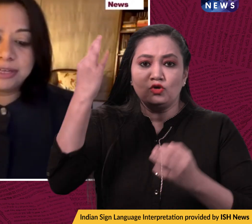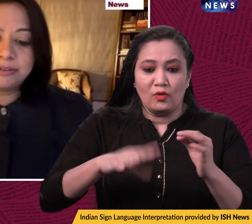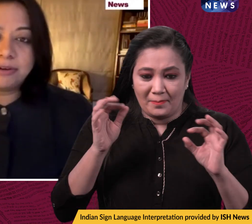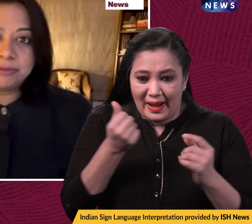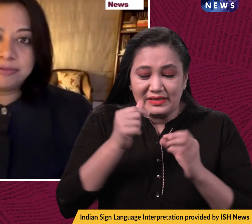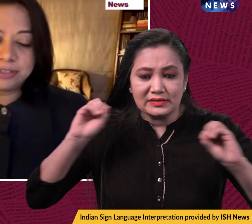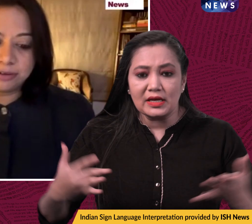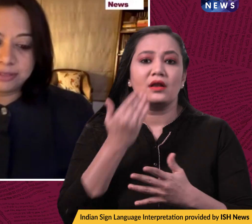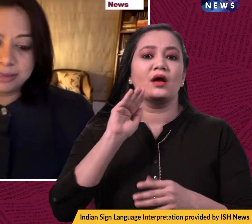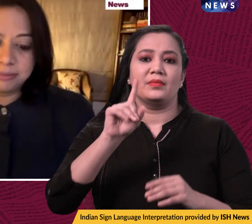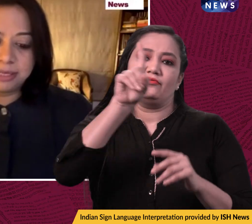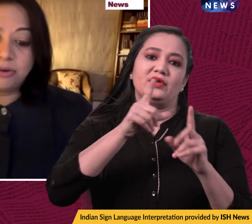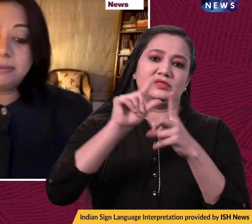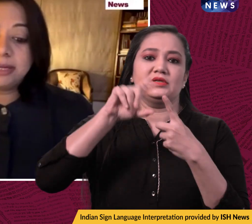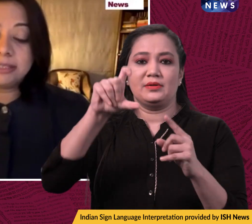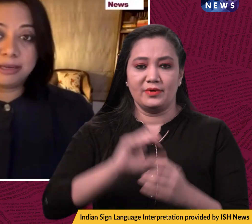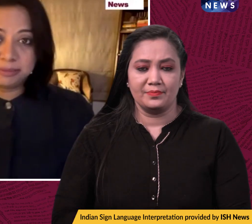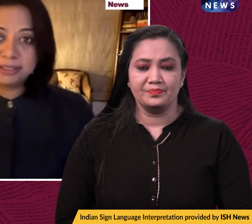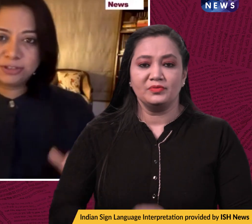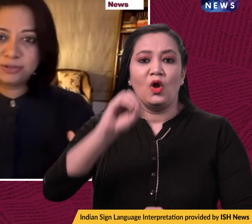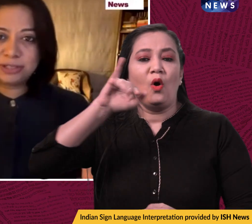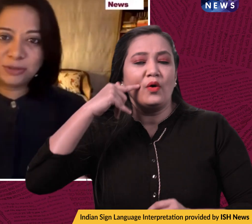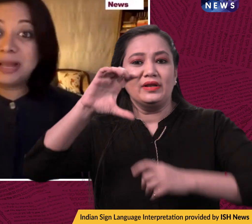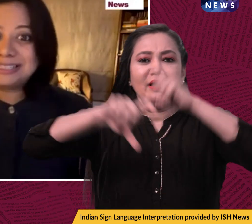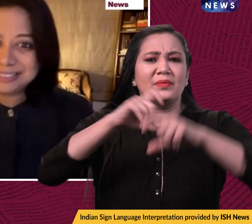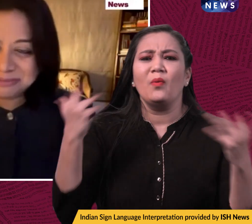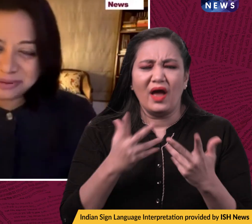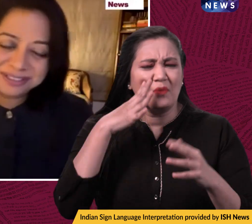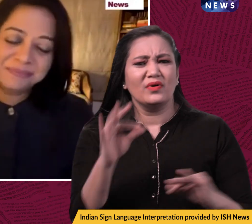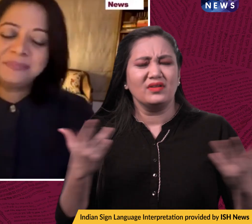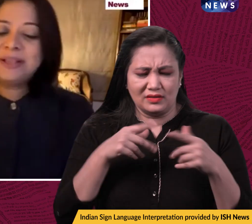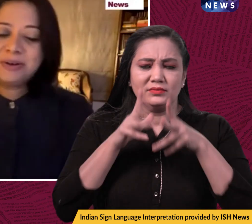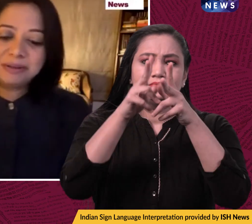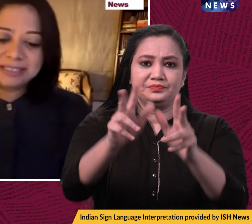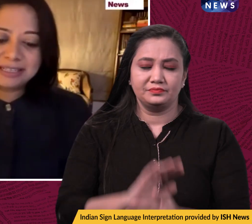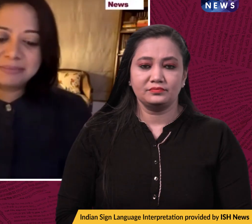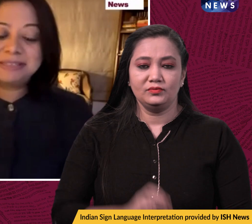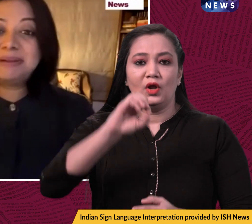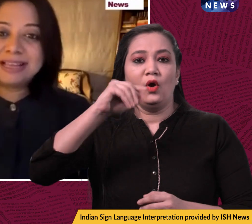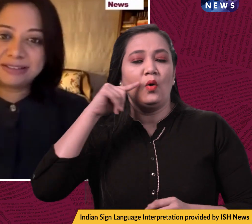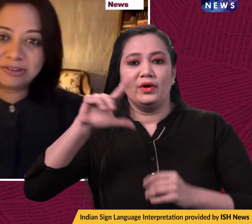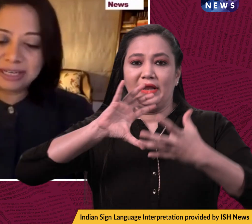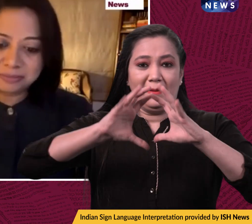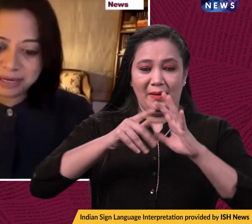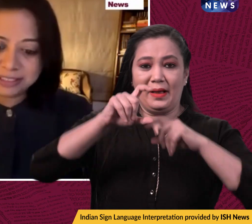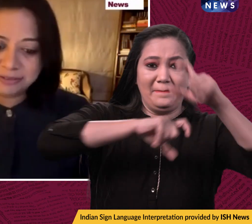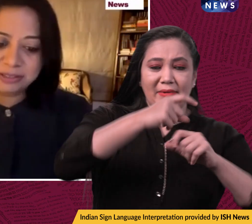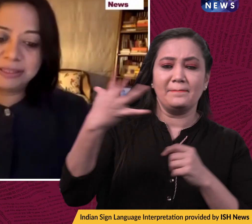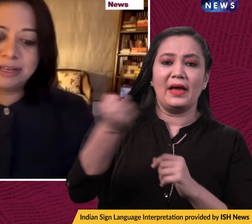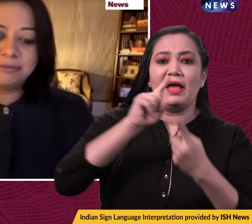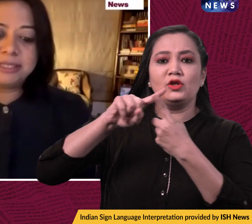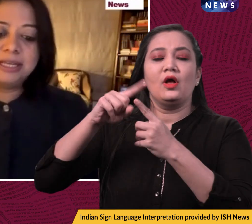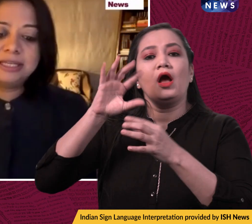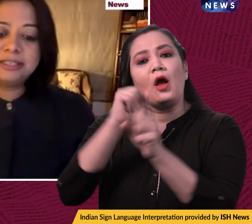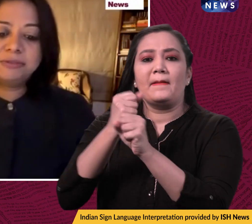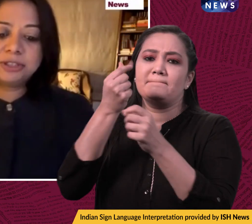into effect from the 1st of December. Now, oil marketing companies, just to tell you why this is important, oil marketing companies buy ethanol at a price fixed